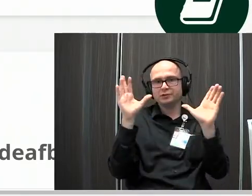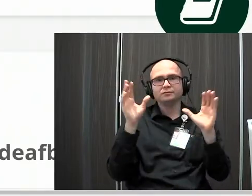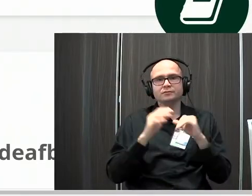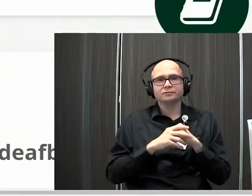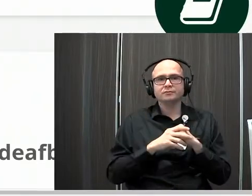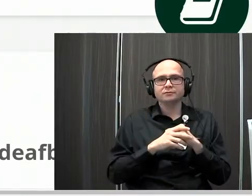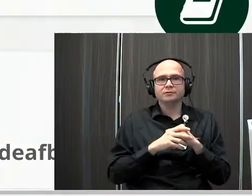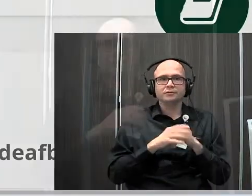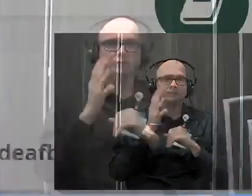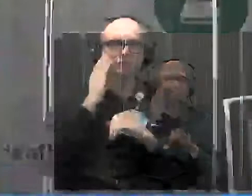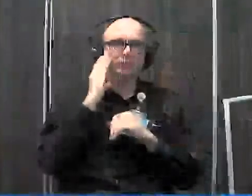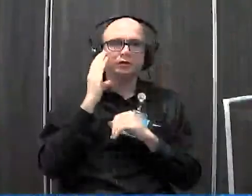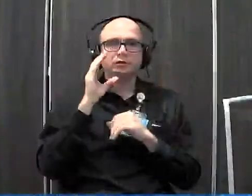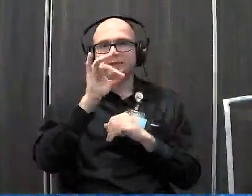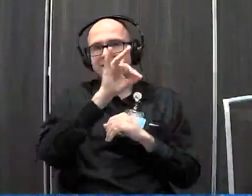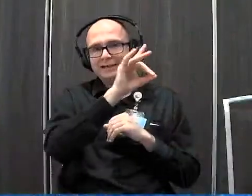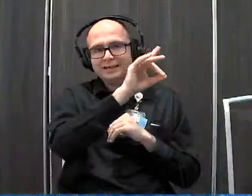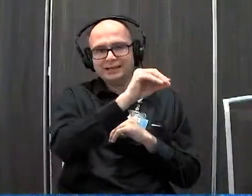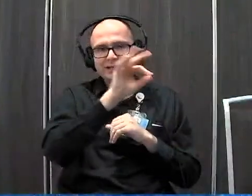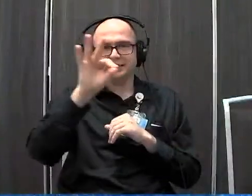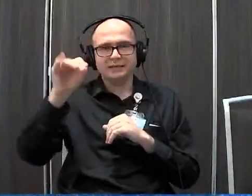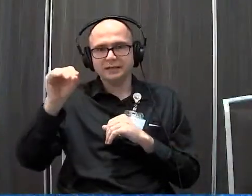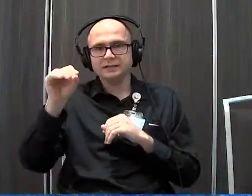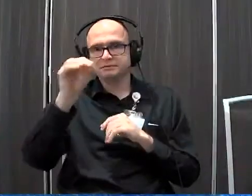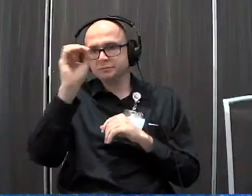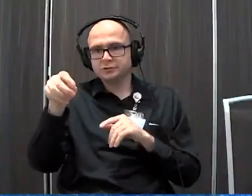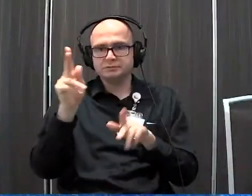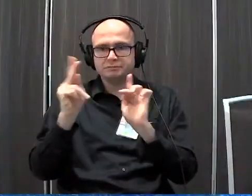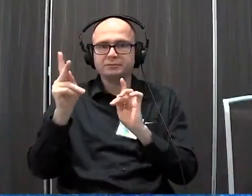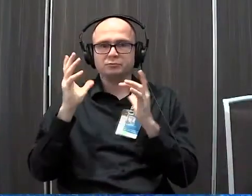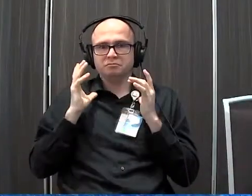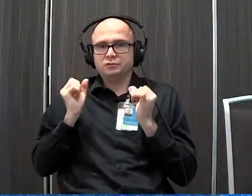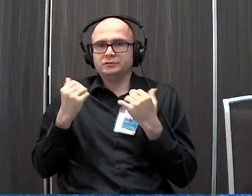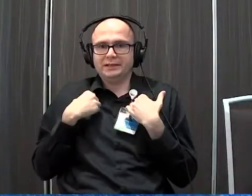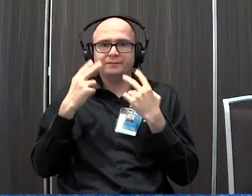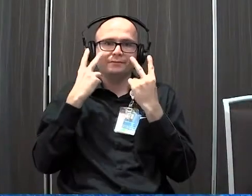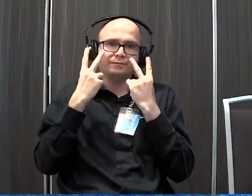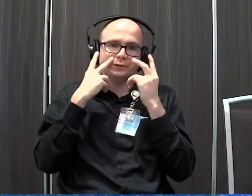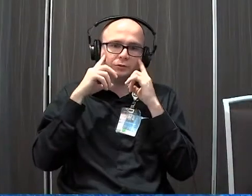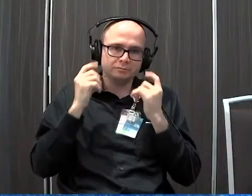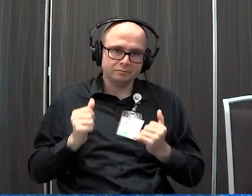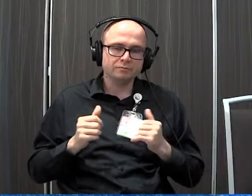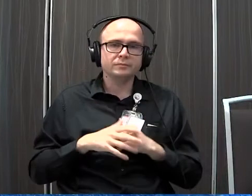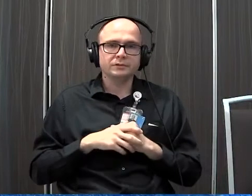see between like 80 and 90% of individuals with charge have some degree of vision loss.